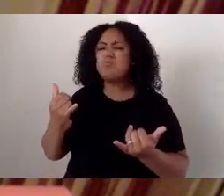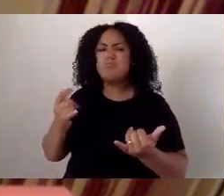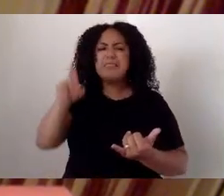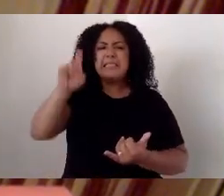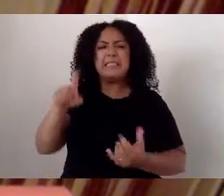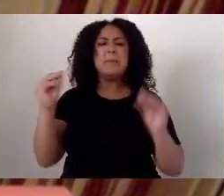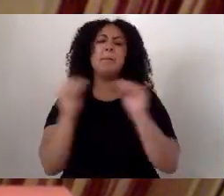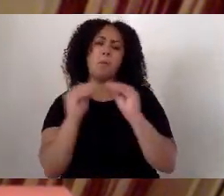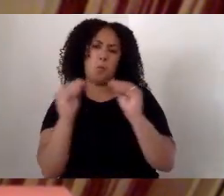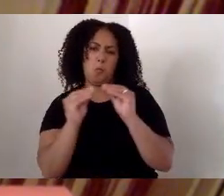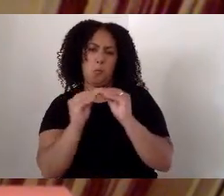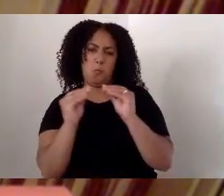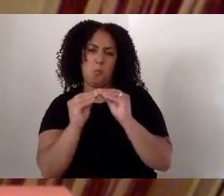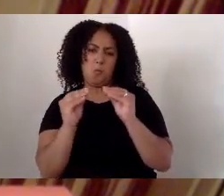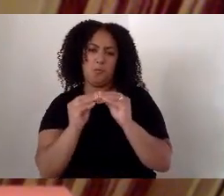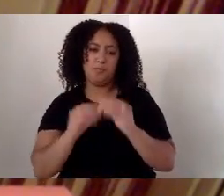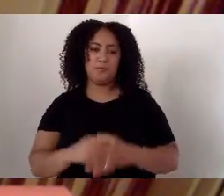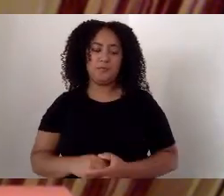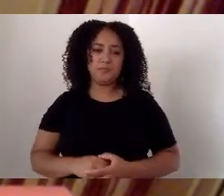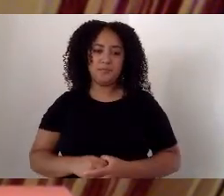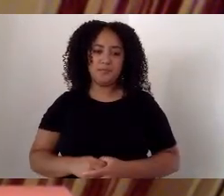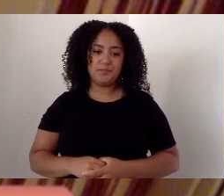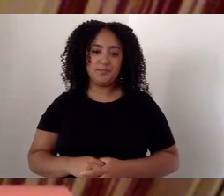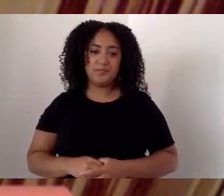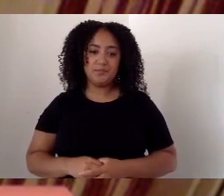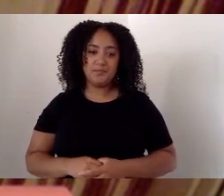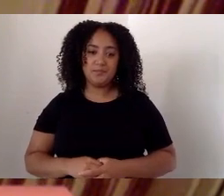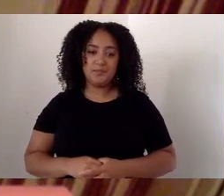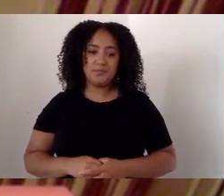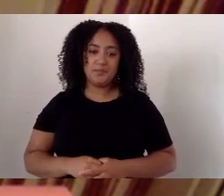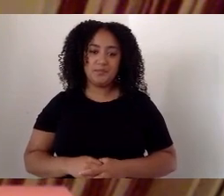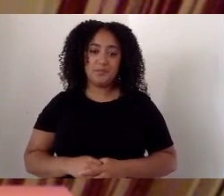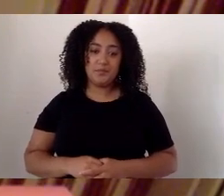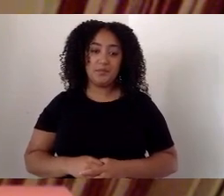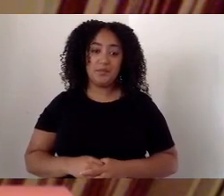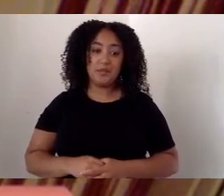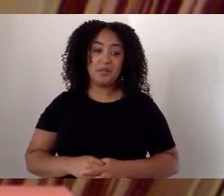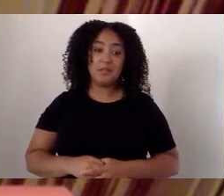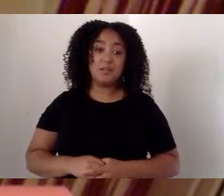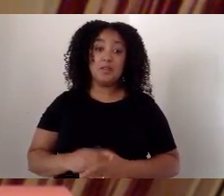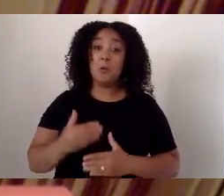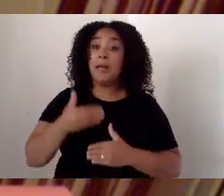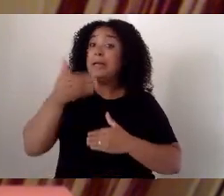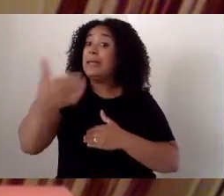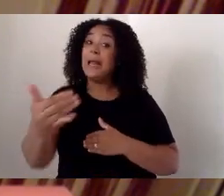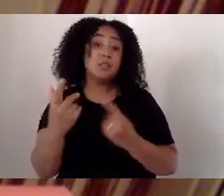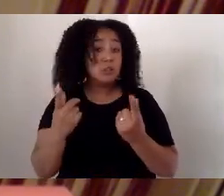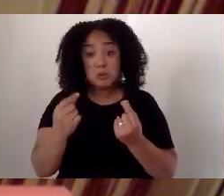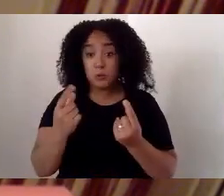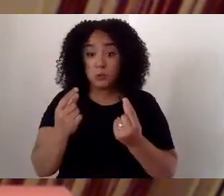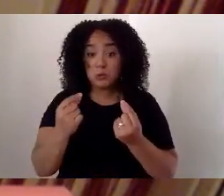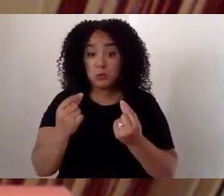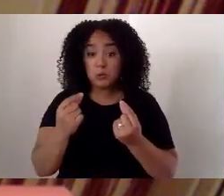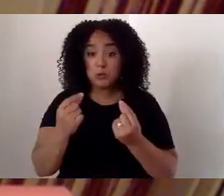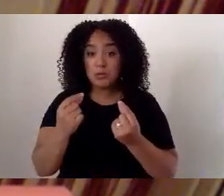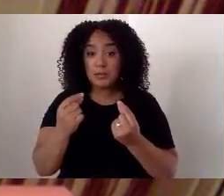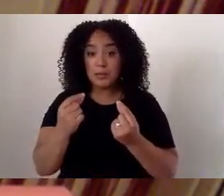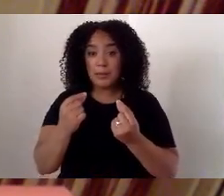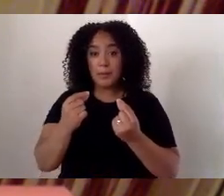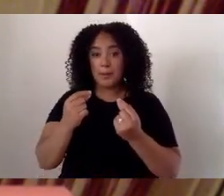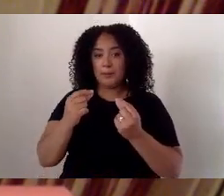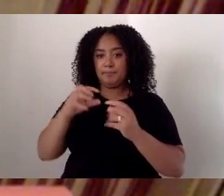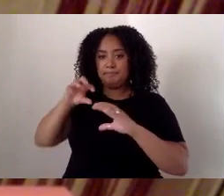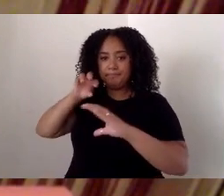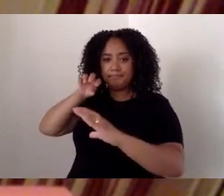I think the first thing that we got to do, though, is probably fill him up. Yeah. Oftentimes when people make